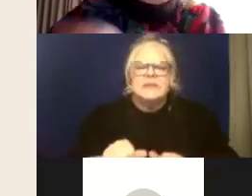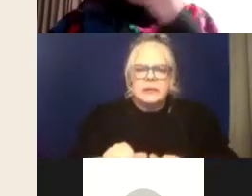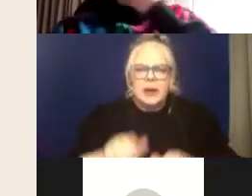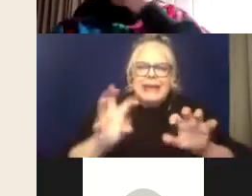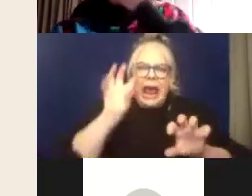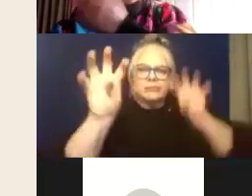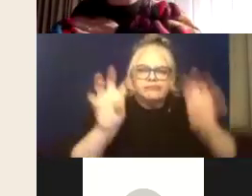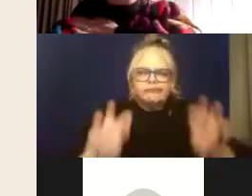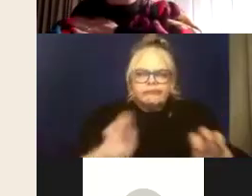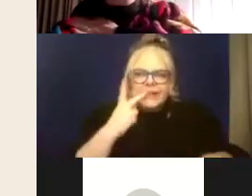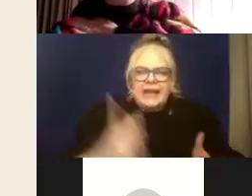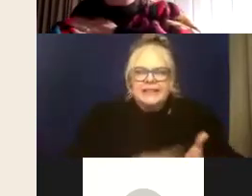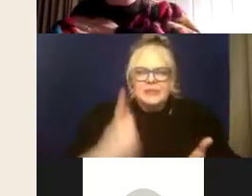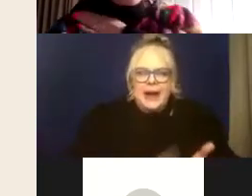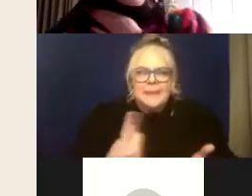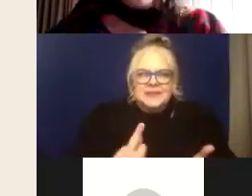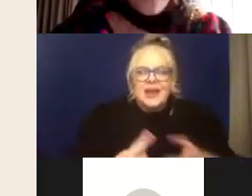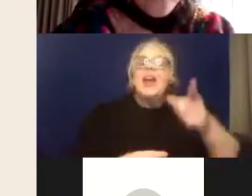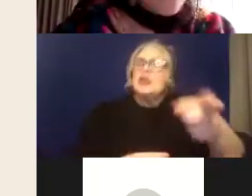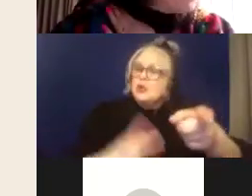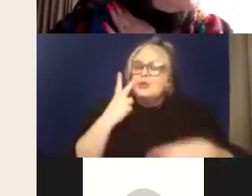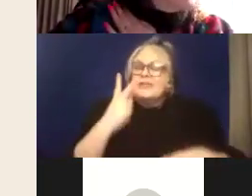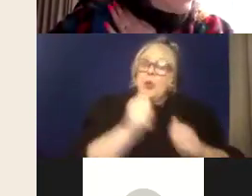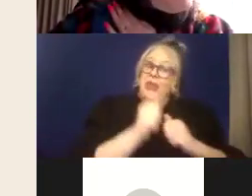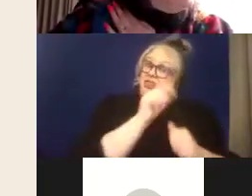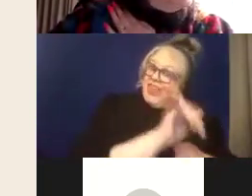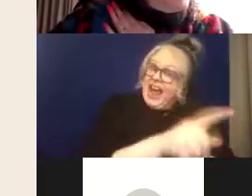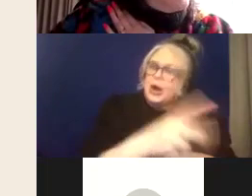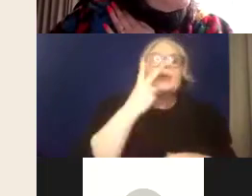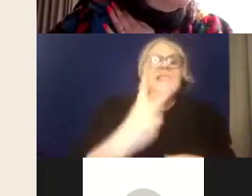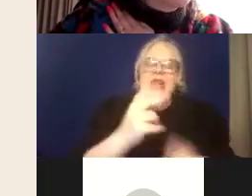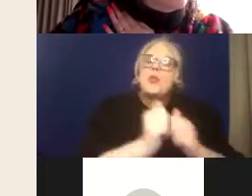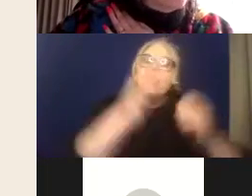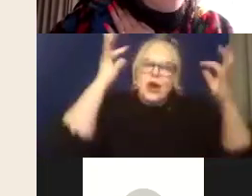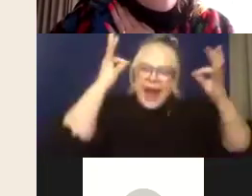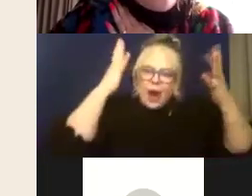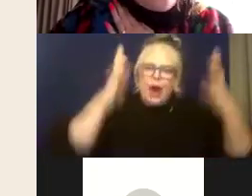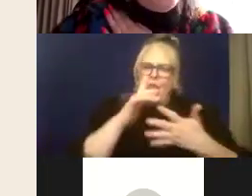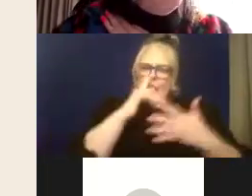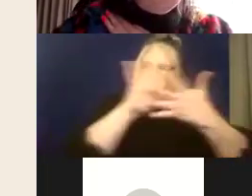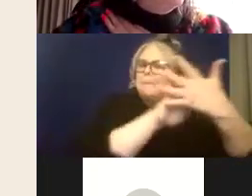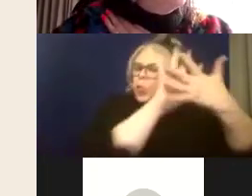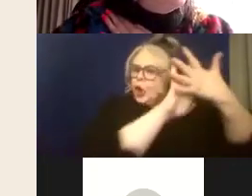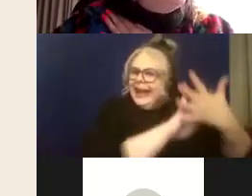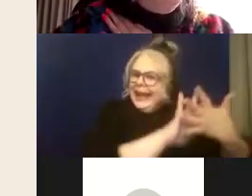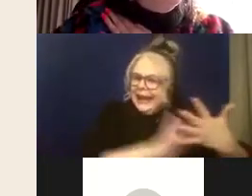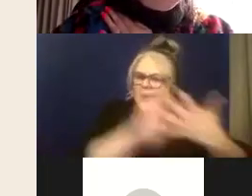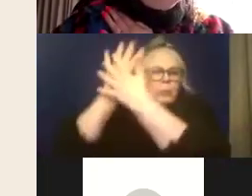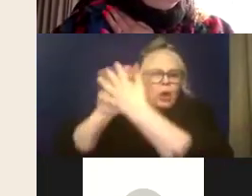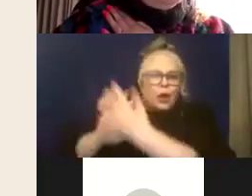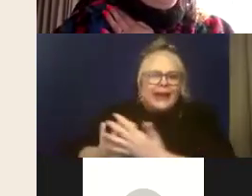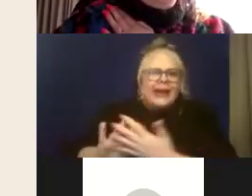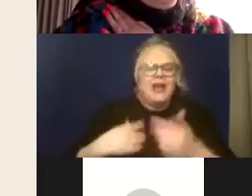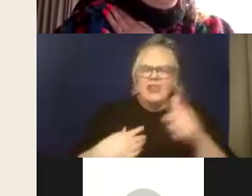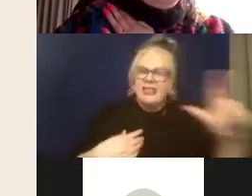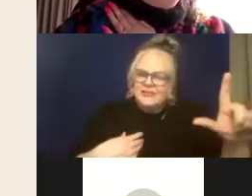floating in the air. I didn't even notice that. You're right. They're just like pinned to them. Who